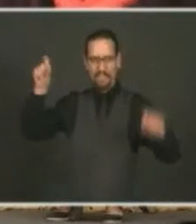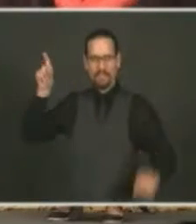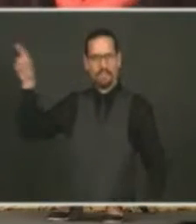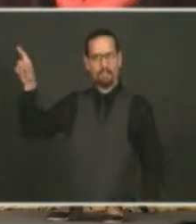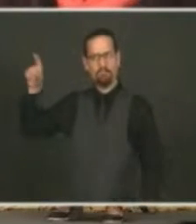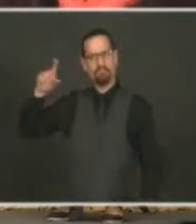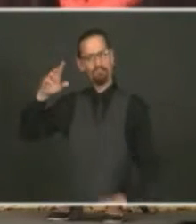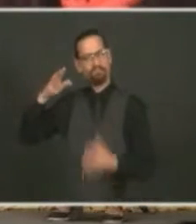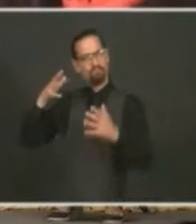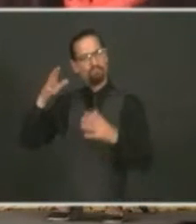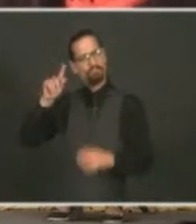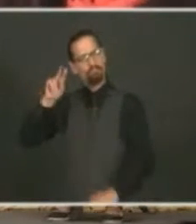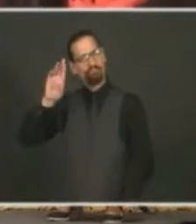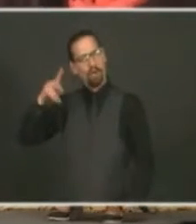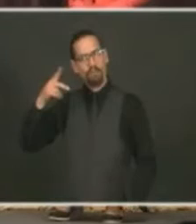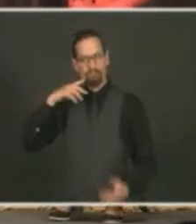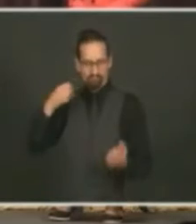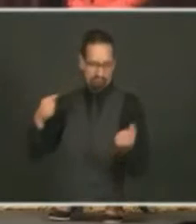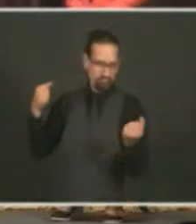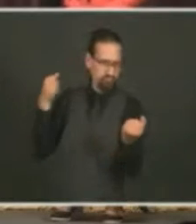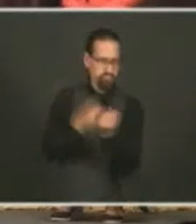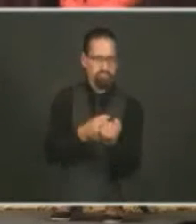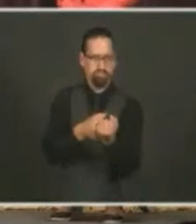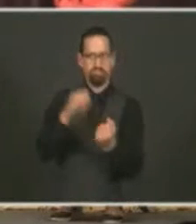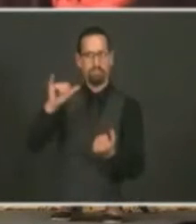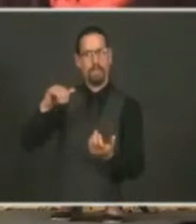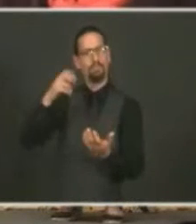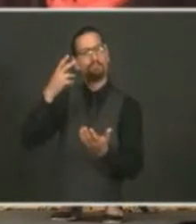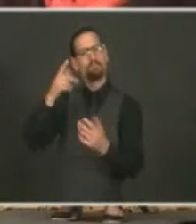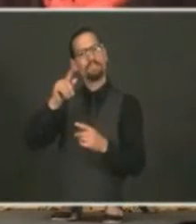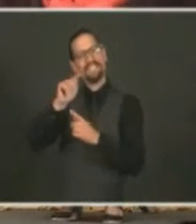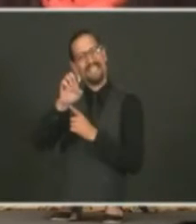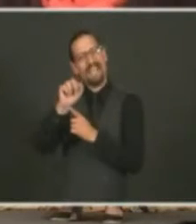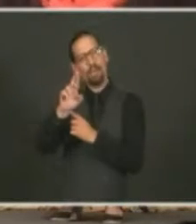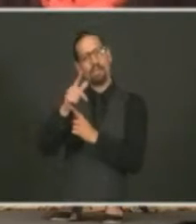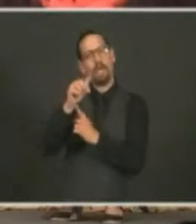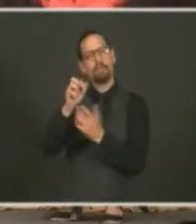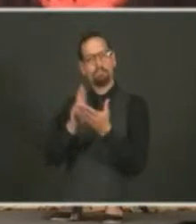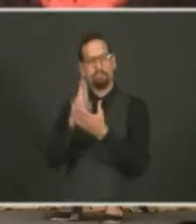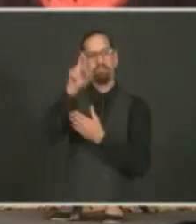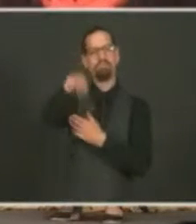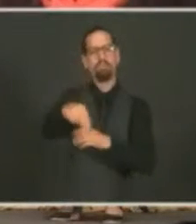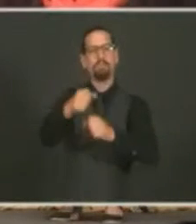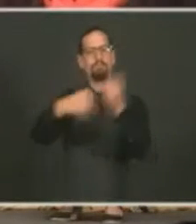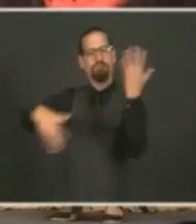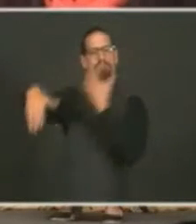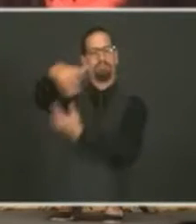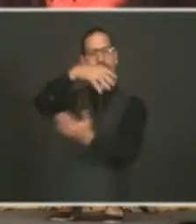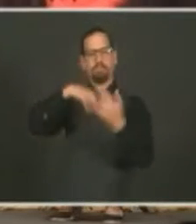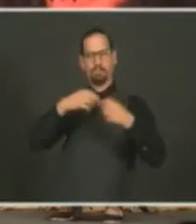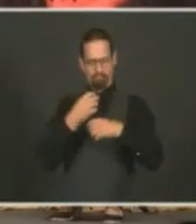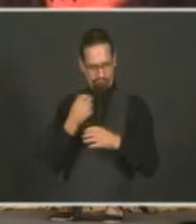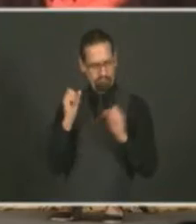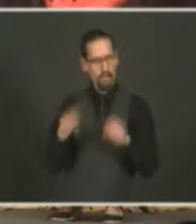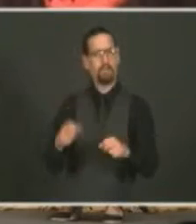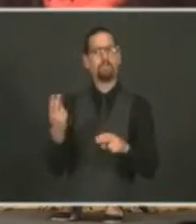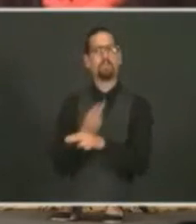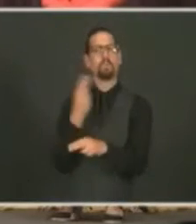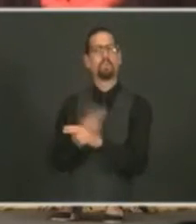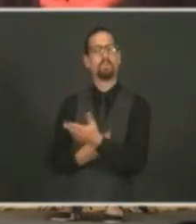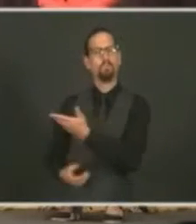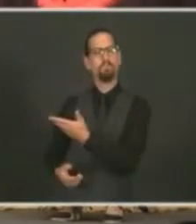white nationalists, can you condemn them, especially the ones here in Providence? Can you make a very clear statement going against these white